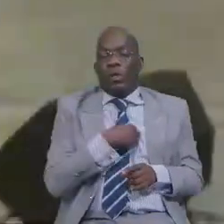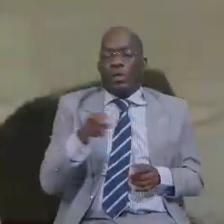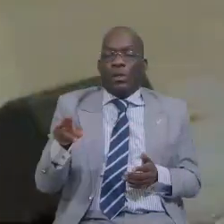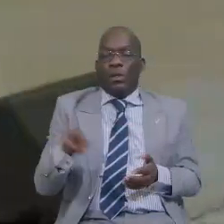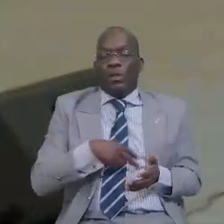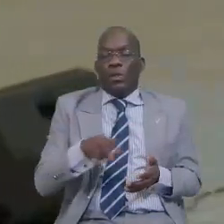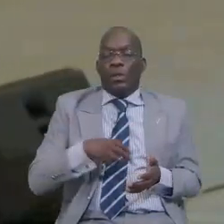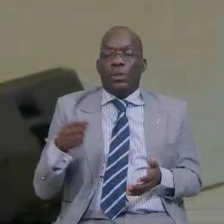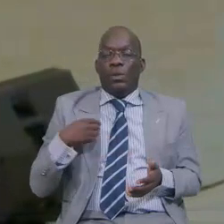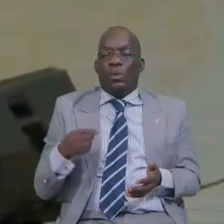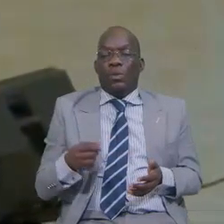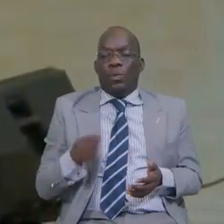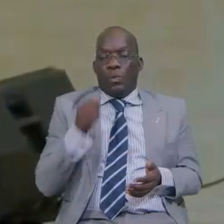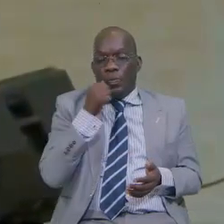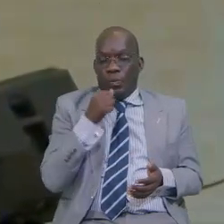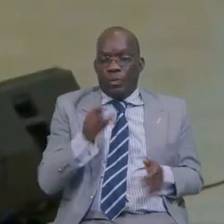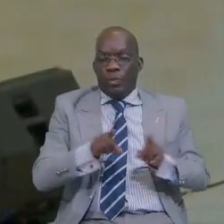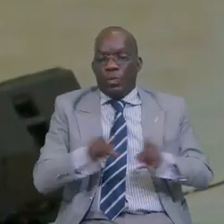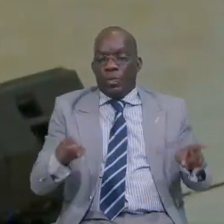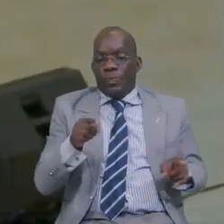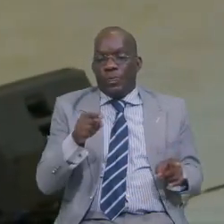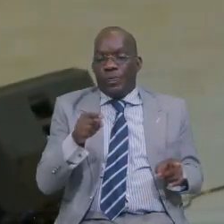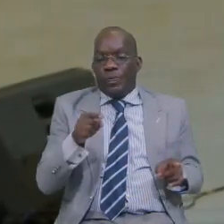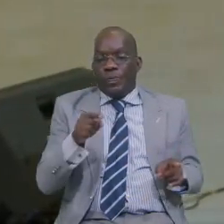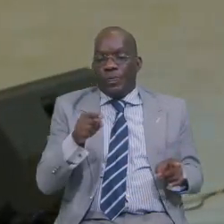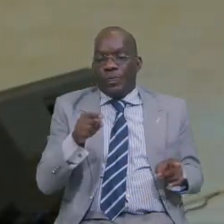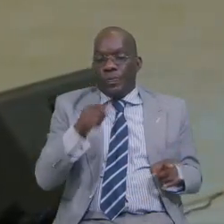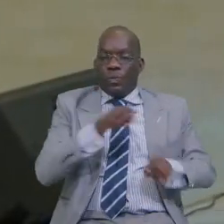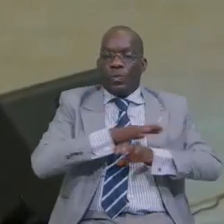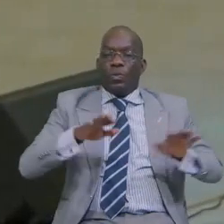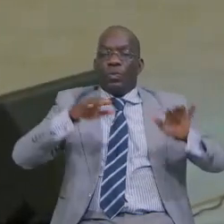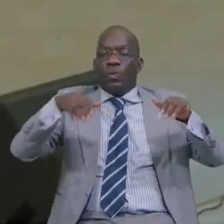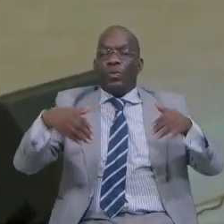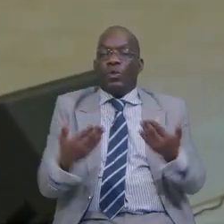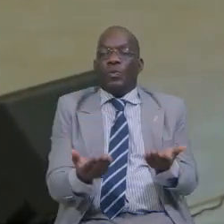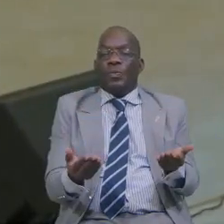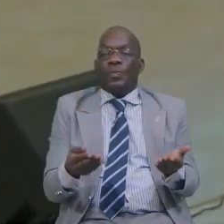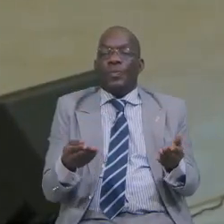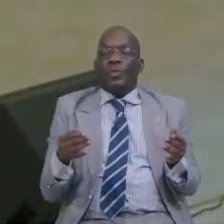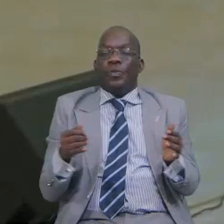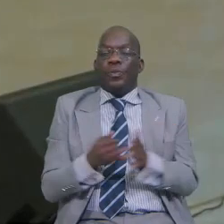word. But because we have not given that to our